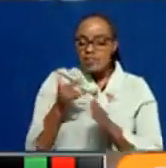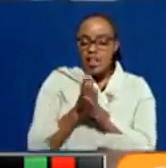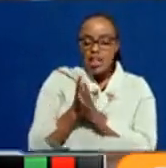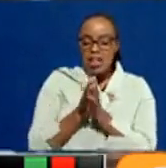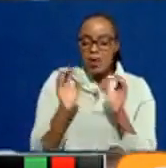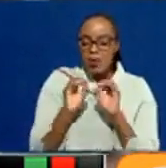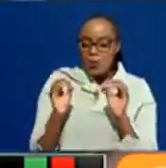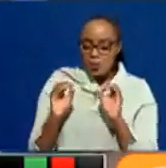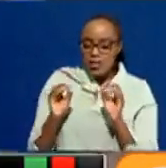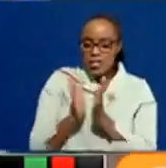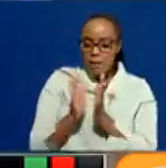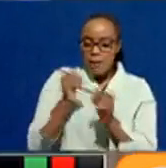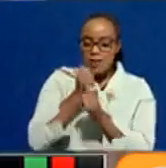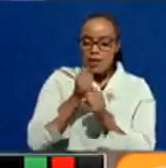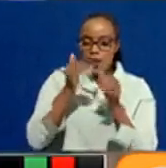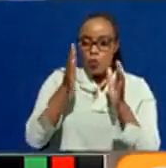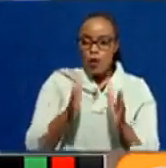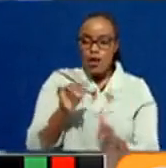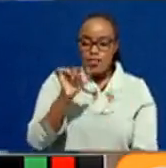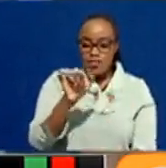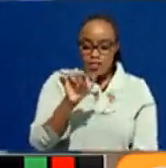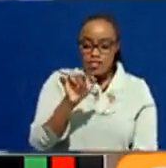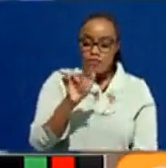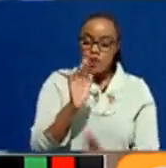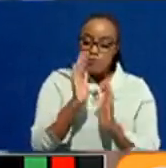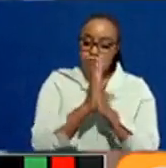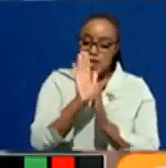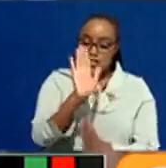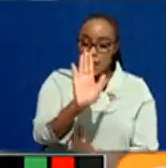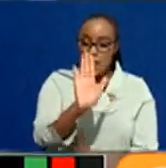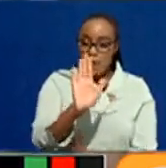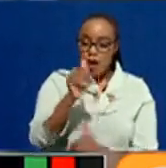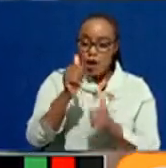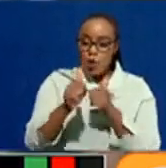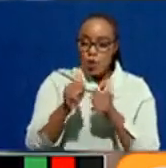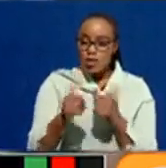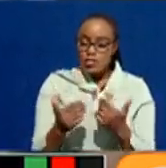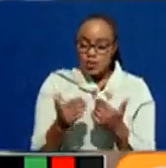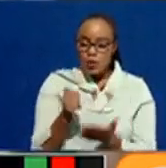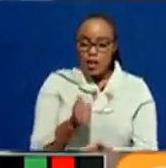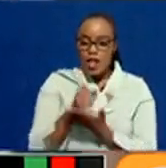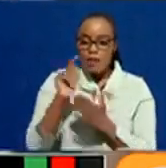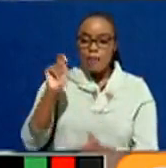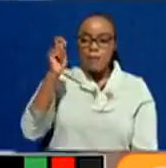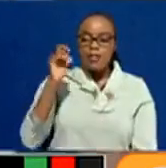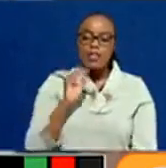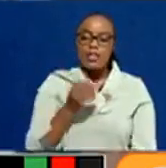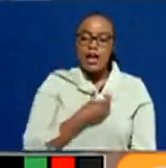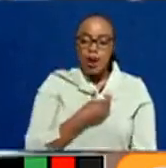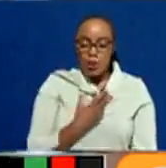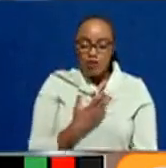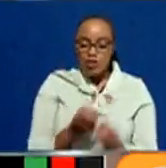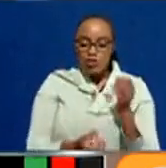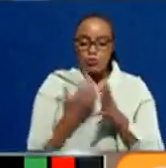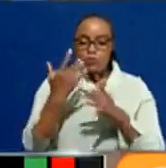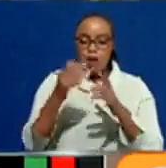service. It is your prayers that will help our president to put up a